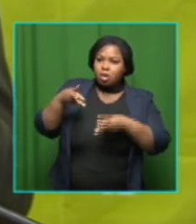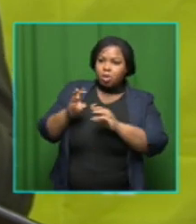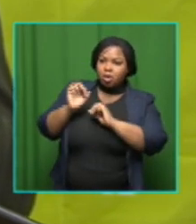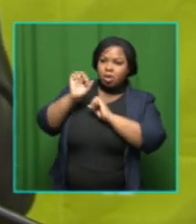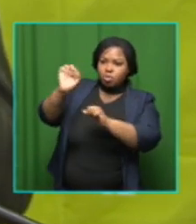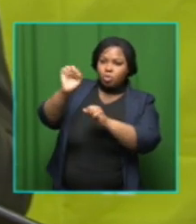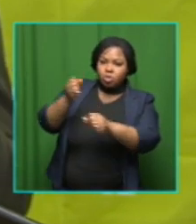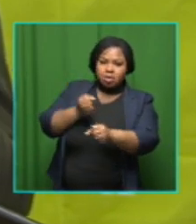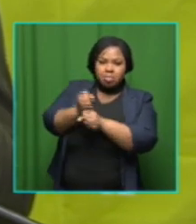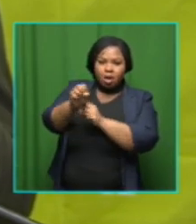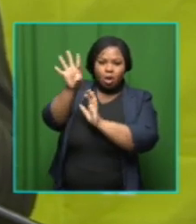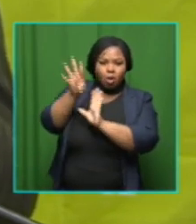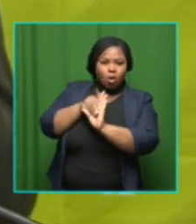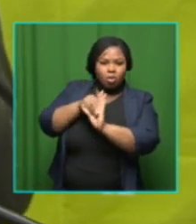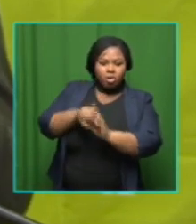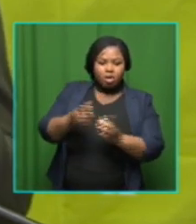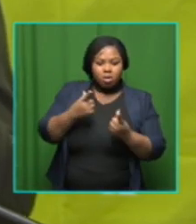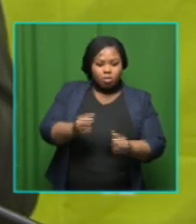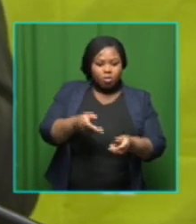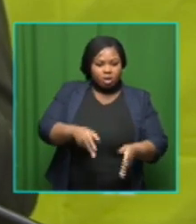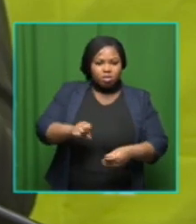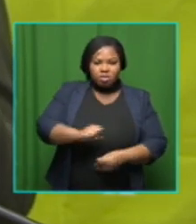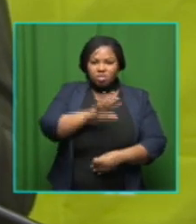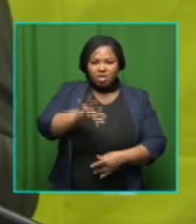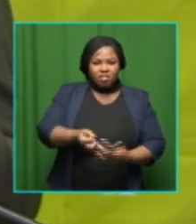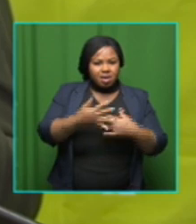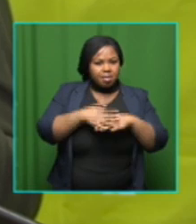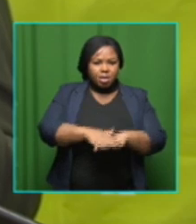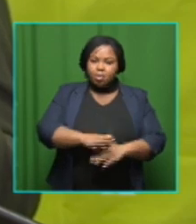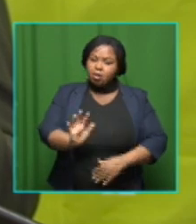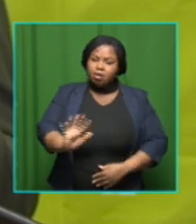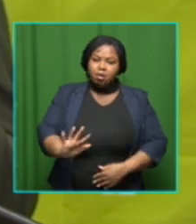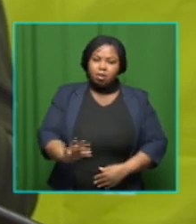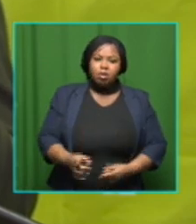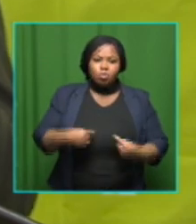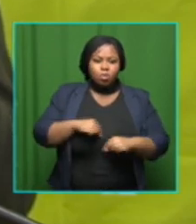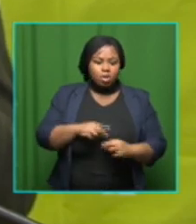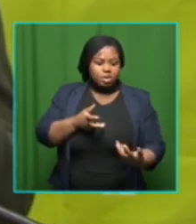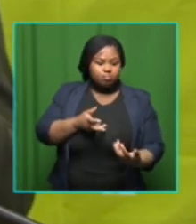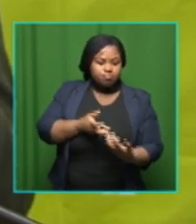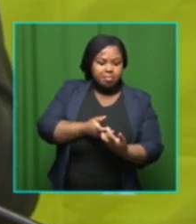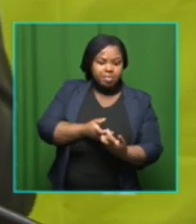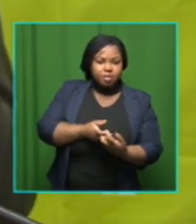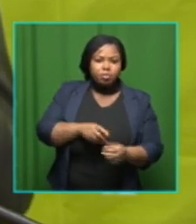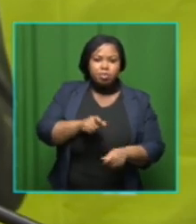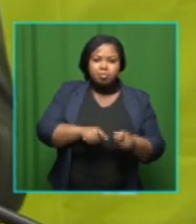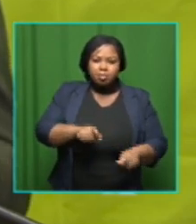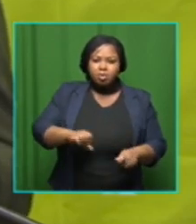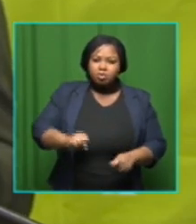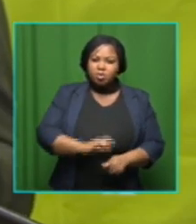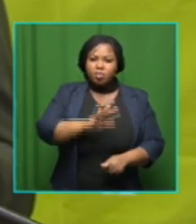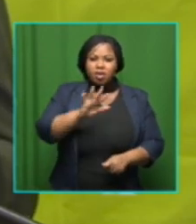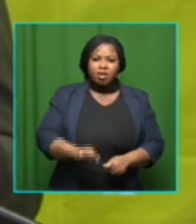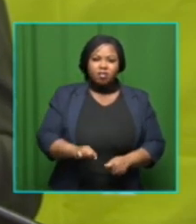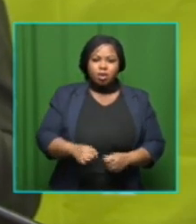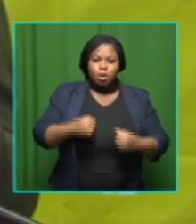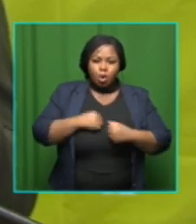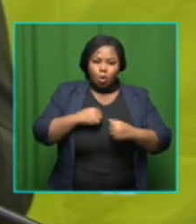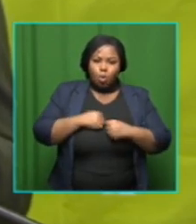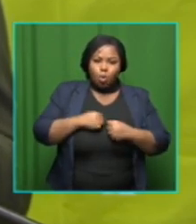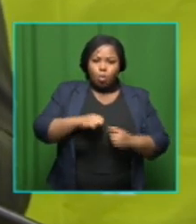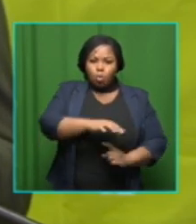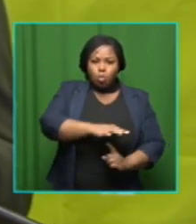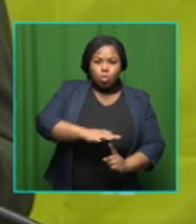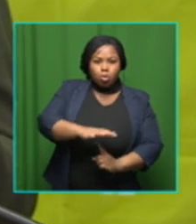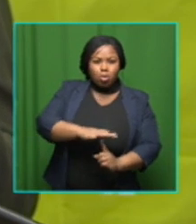is that we have to combine and create a South African response, which will be relevant to our own conditions. Because